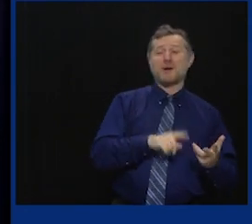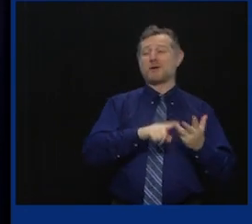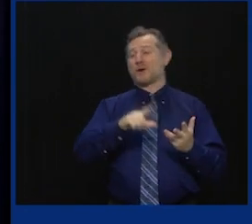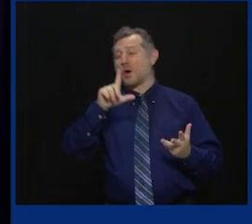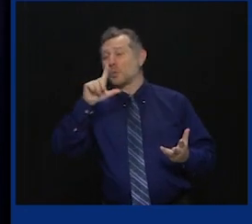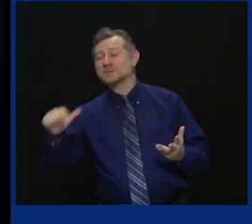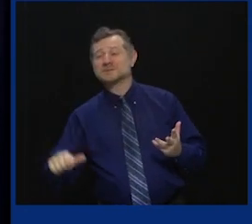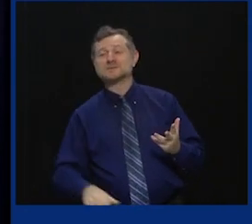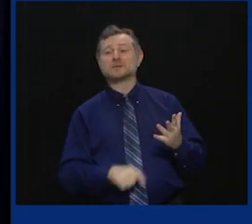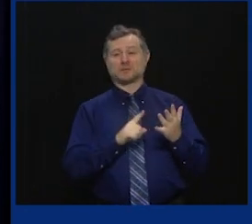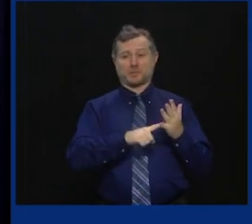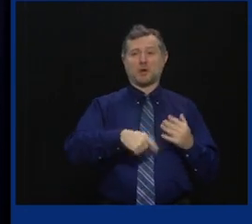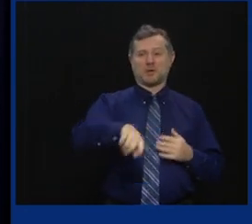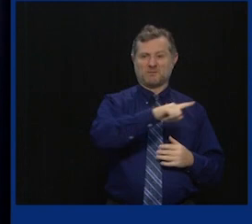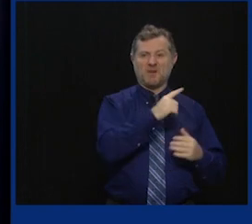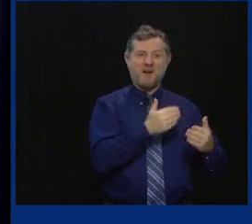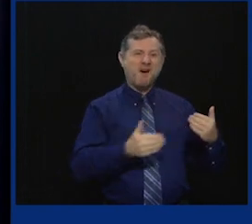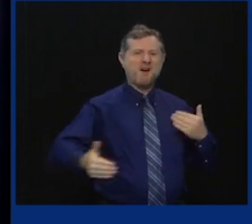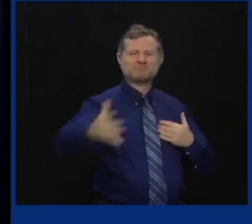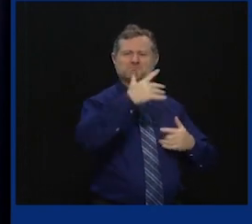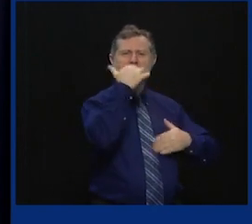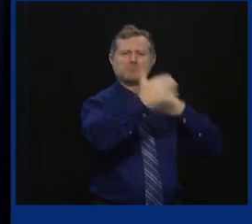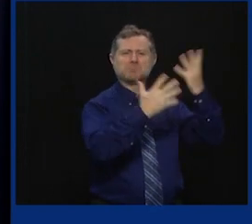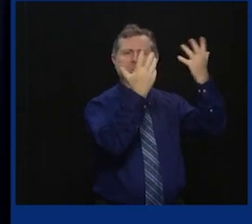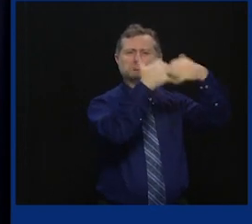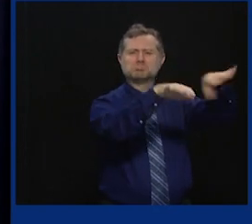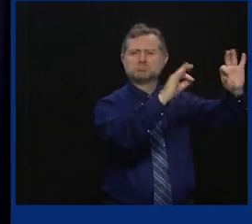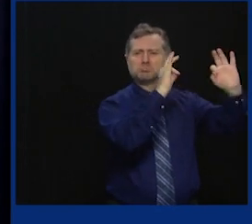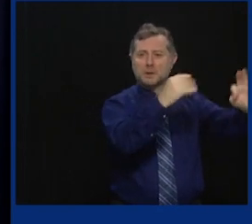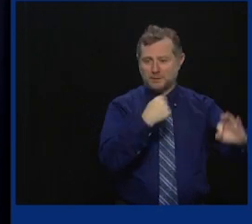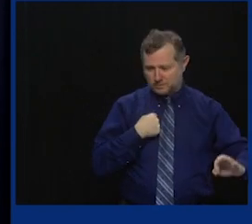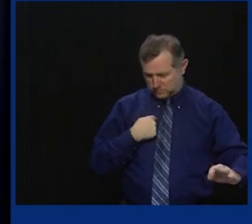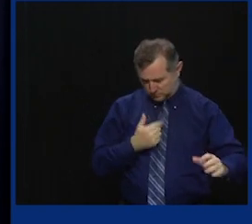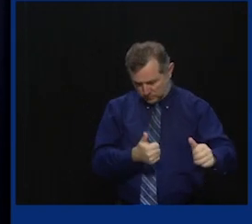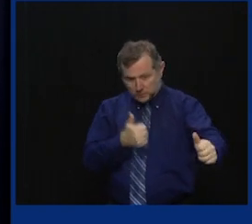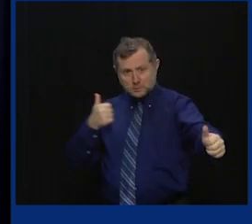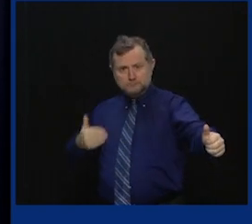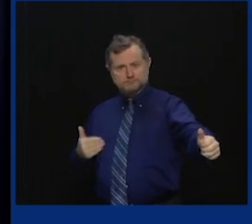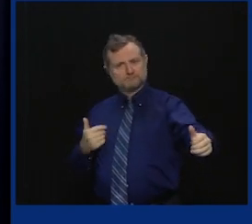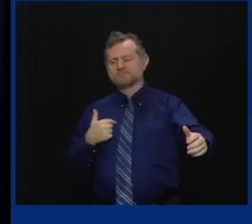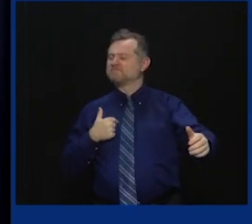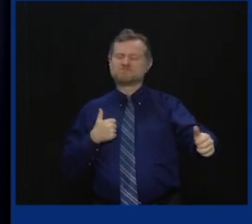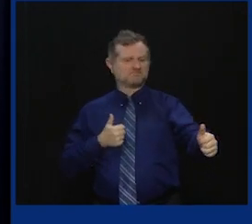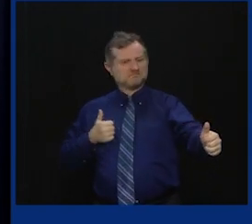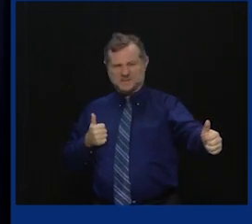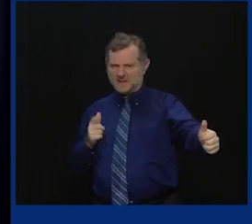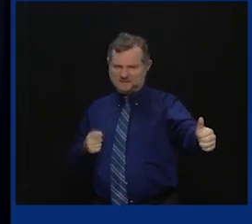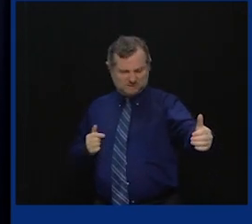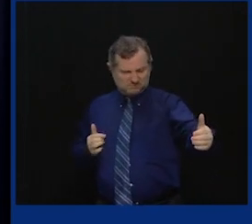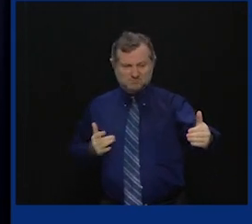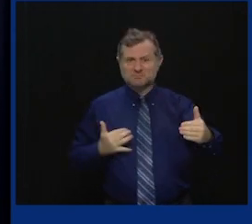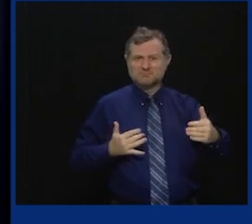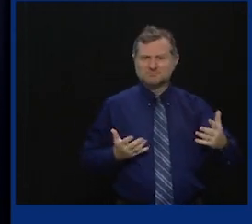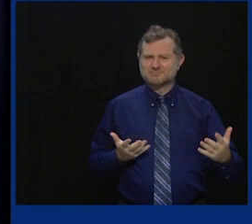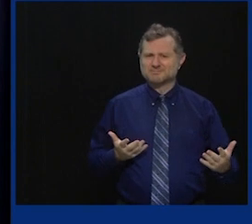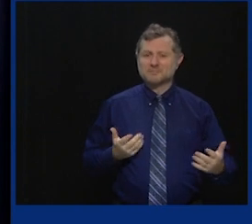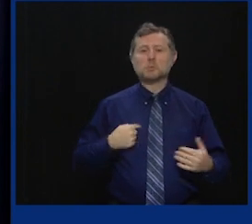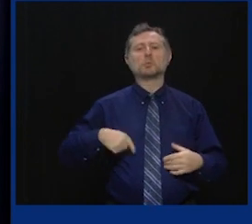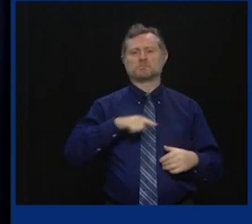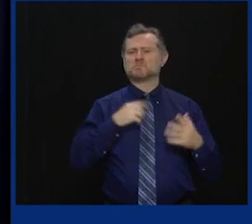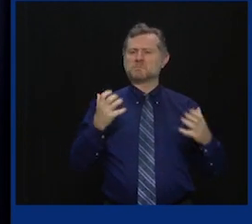this, okay? A little catching up to do here, folks, okay? Yep. But we want to have people rejoin